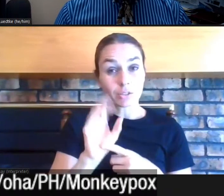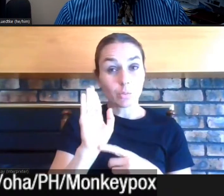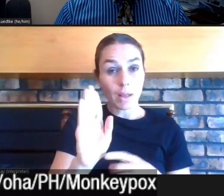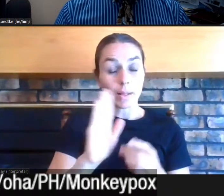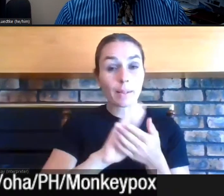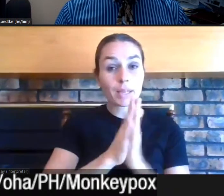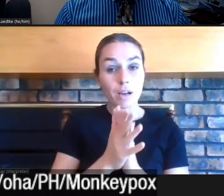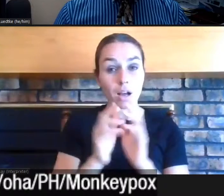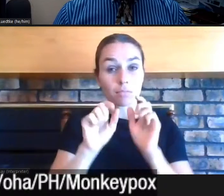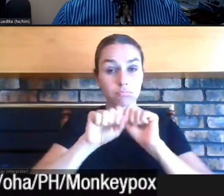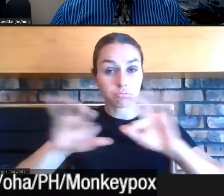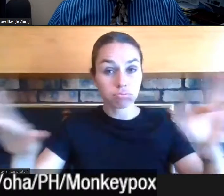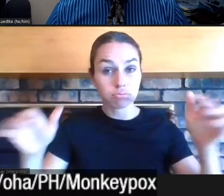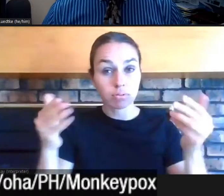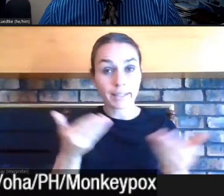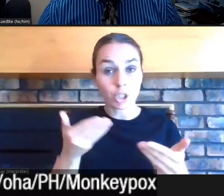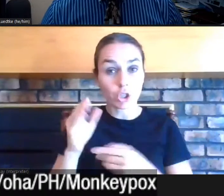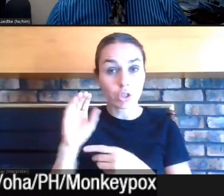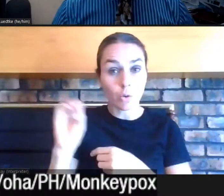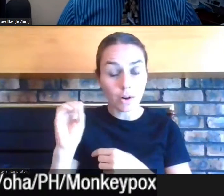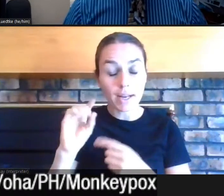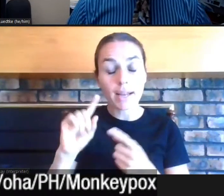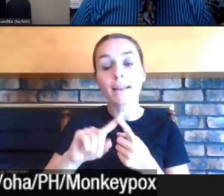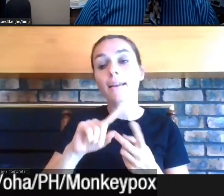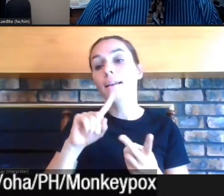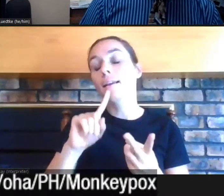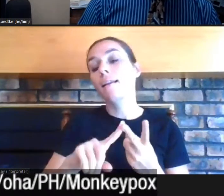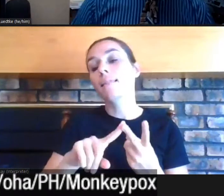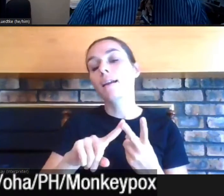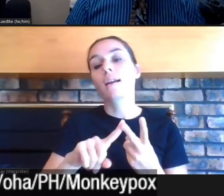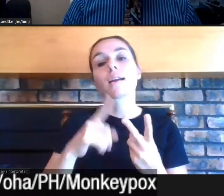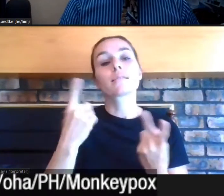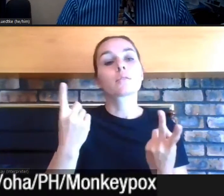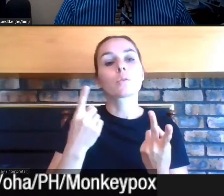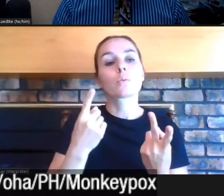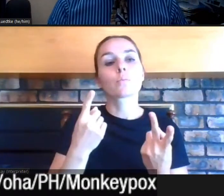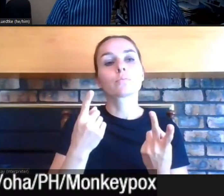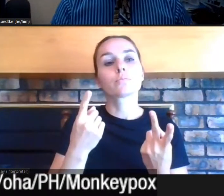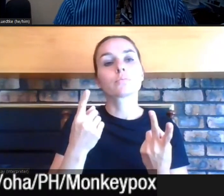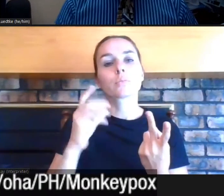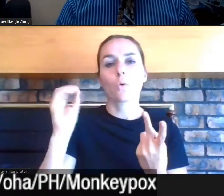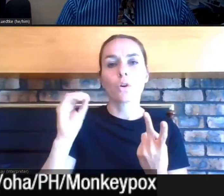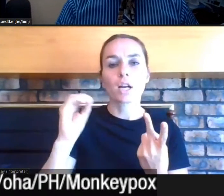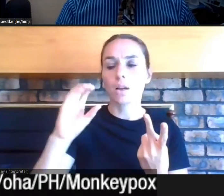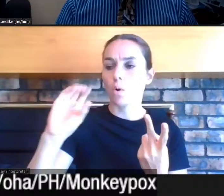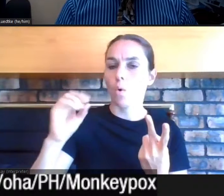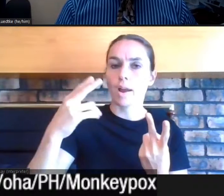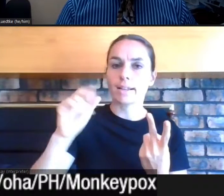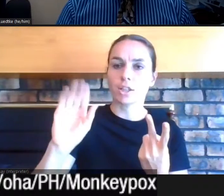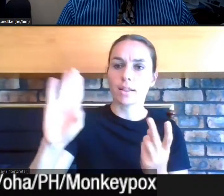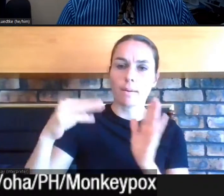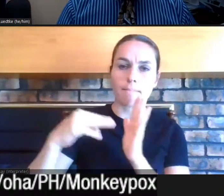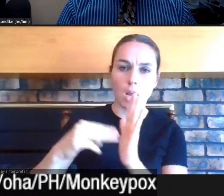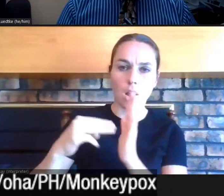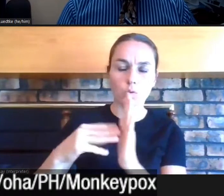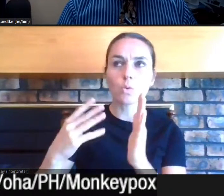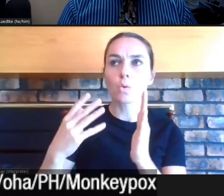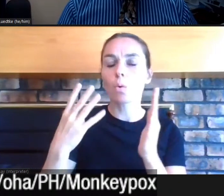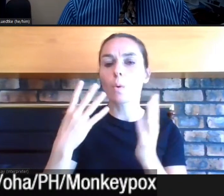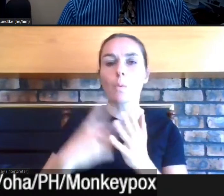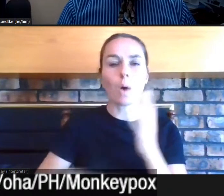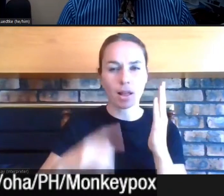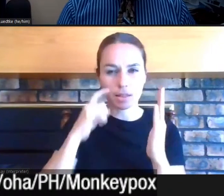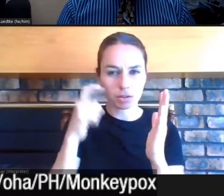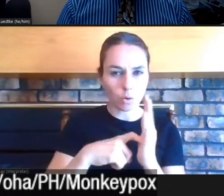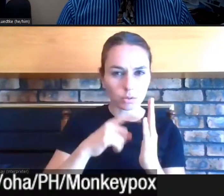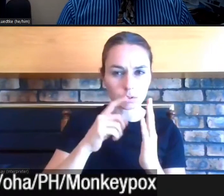in Oregon? And also parallel to that, what does Oregon OHA modeling show will be the peak